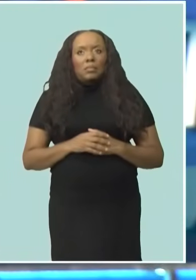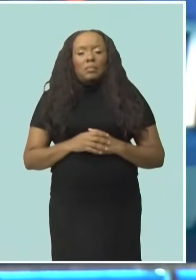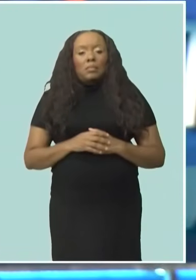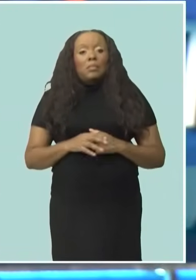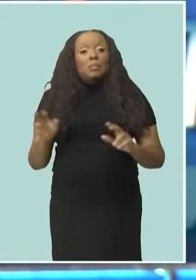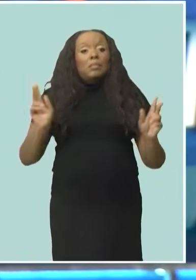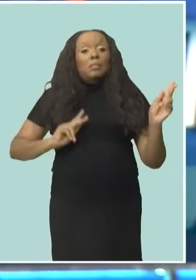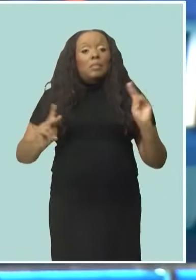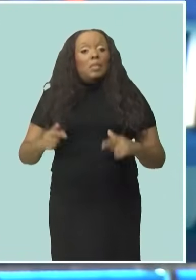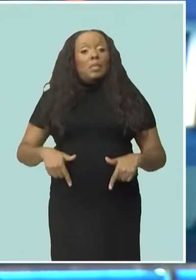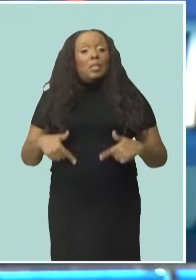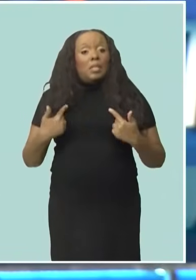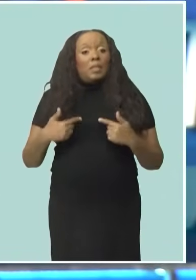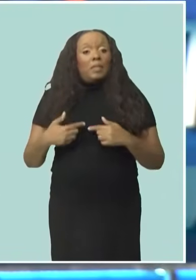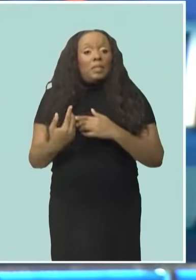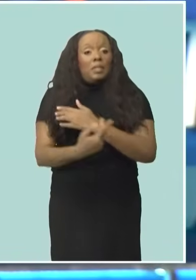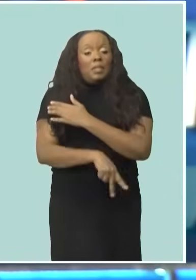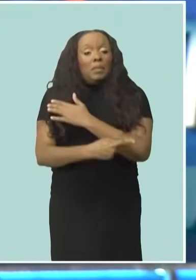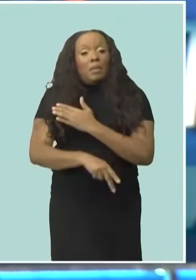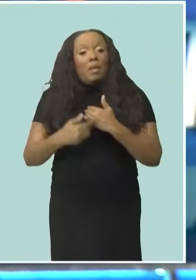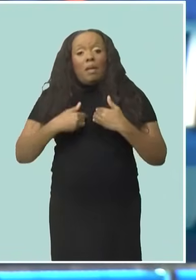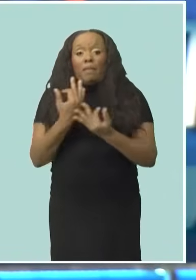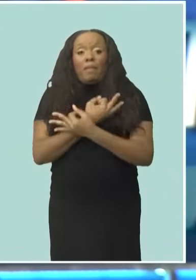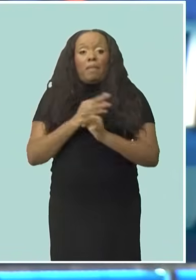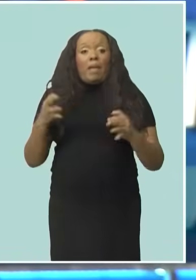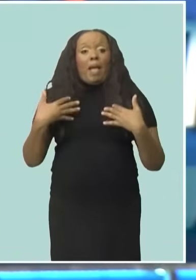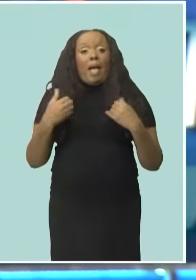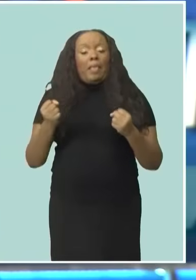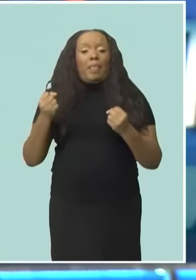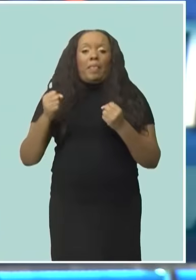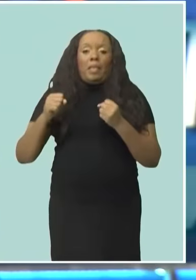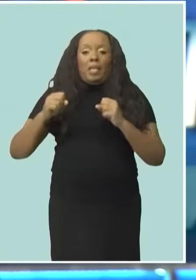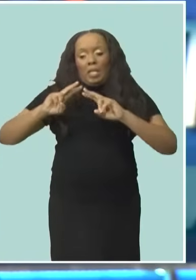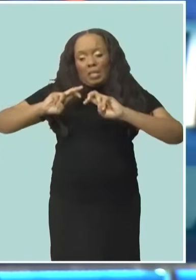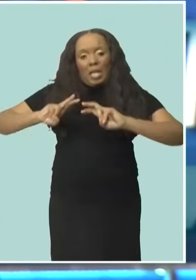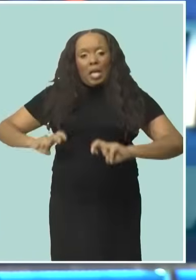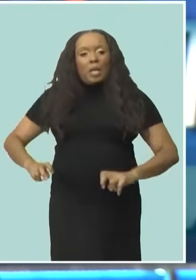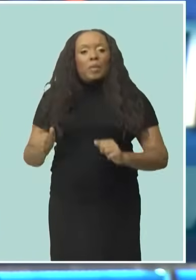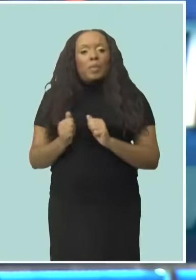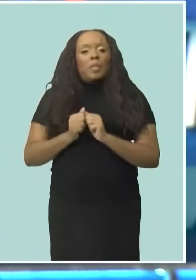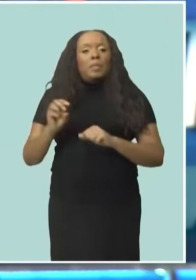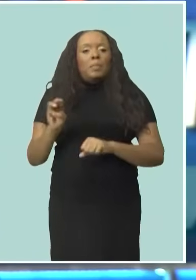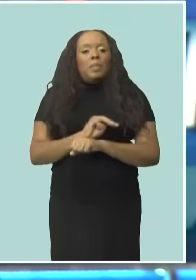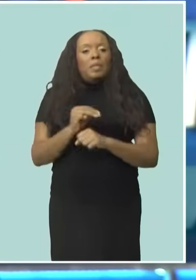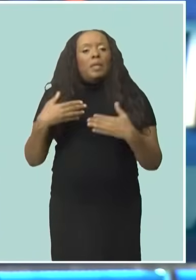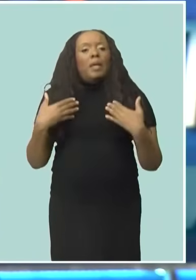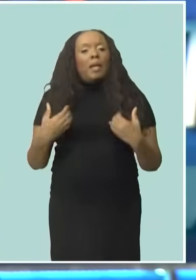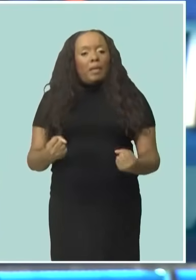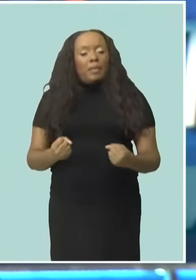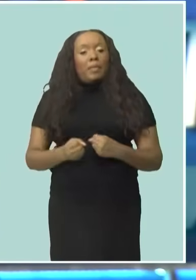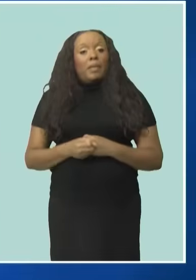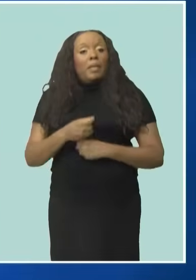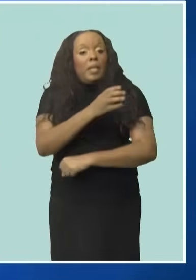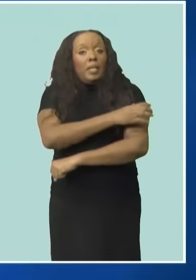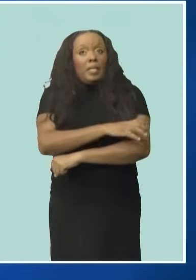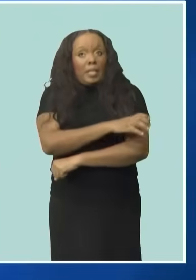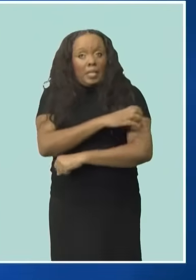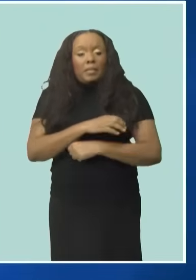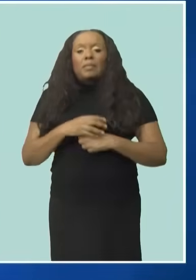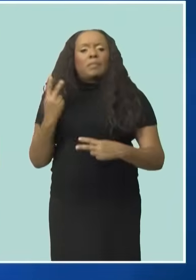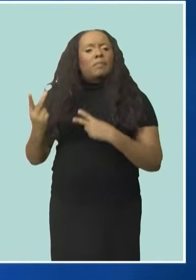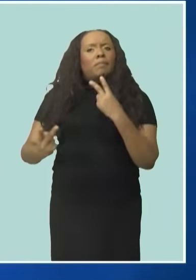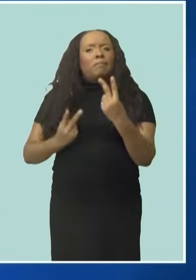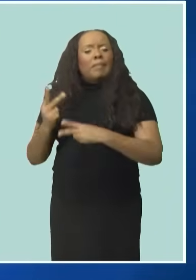St. Philip residents have been getting free health checks through the Ministry of Health and Wellness mobile clinic. The clinic has been visiting